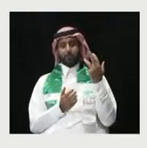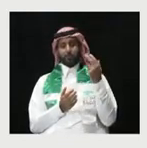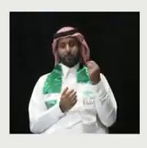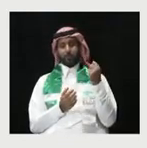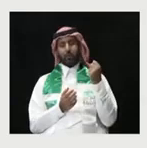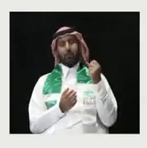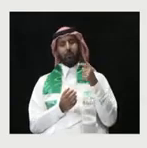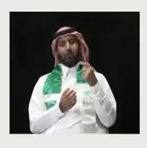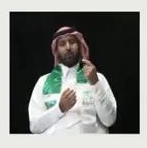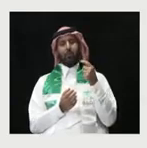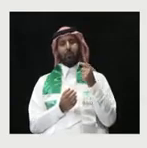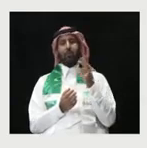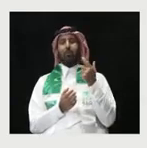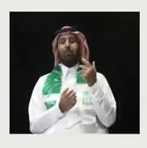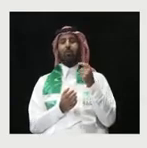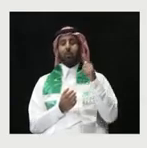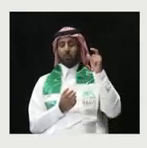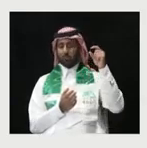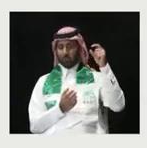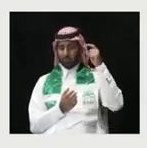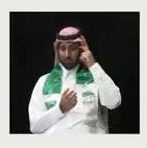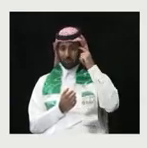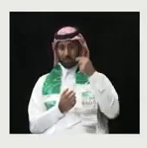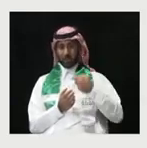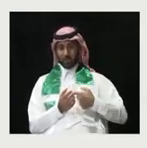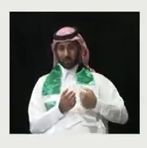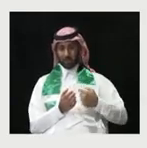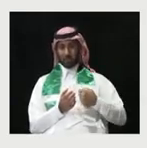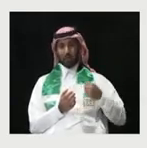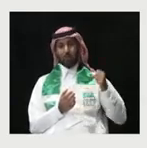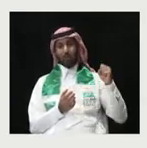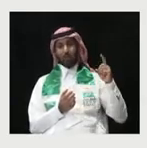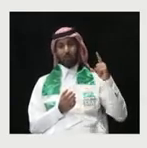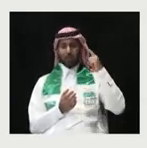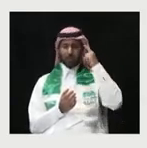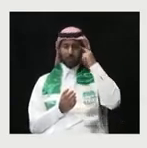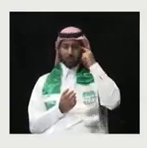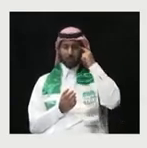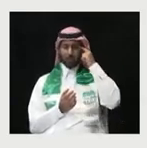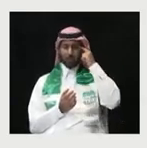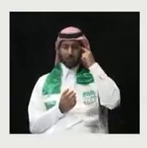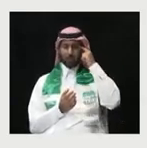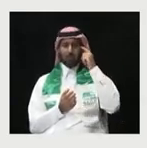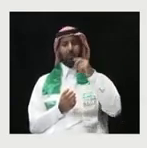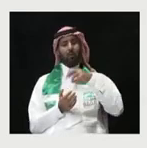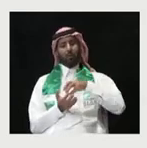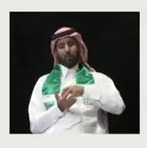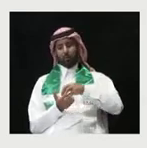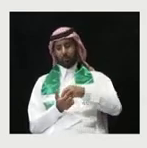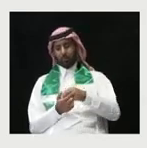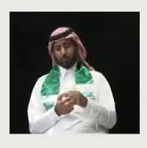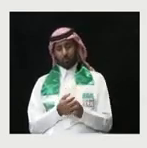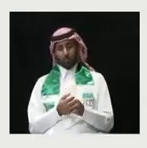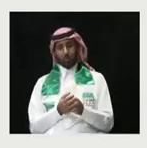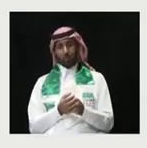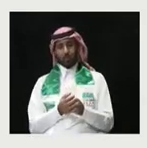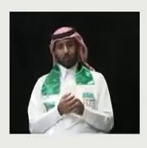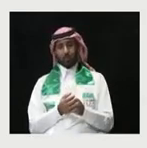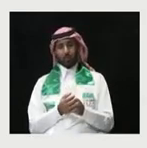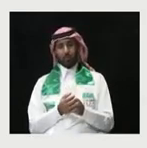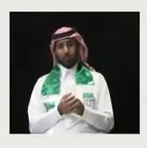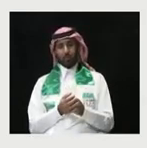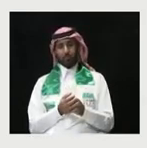Klein, one of Professor Kleinrock's students in LA, tried to log in remotely to a machine in Stanford.